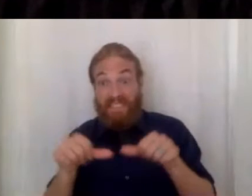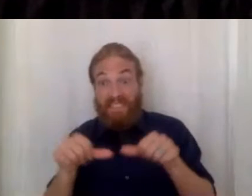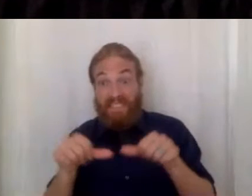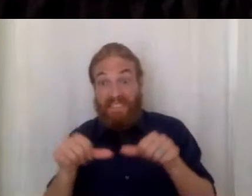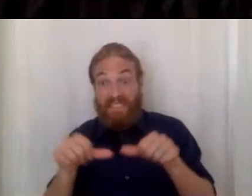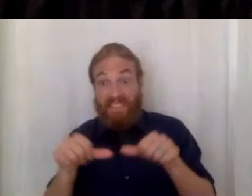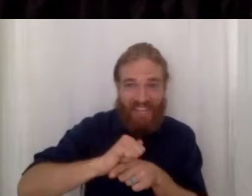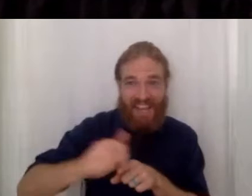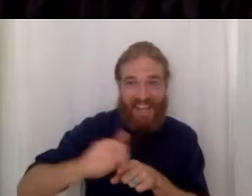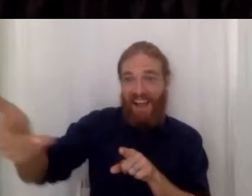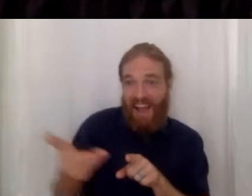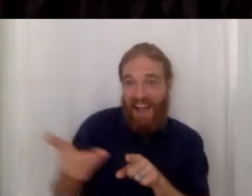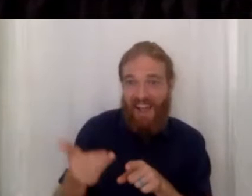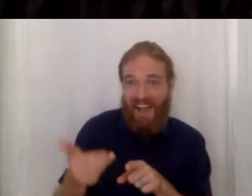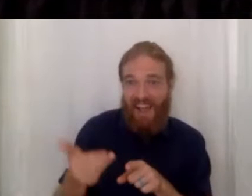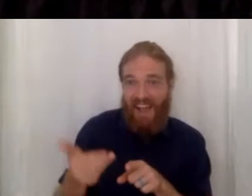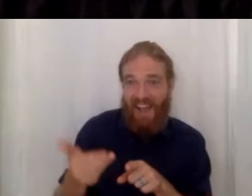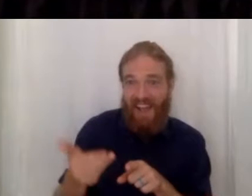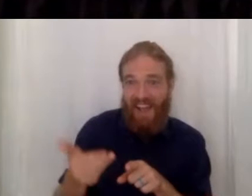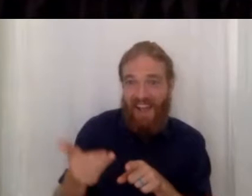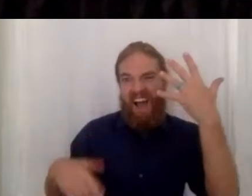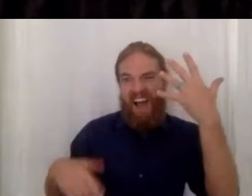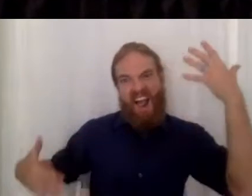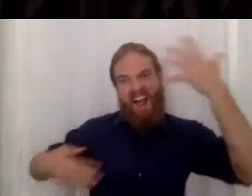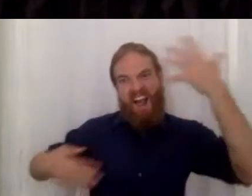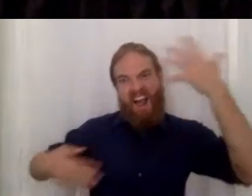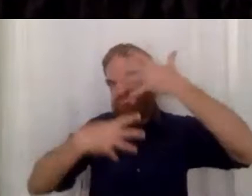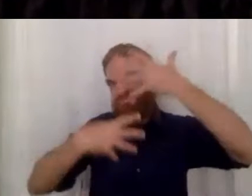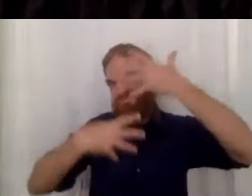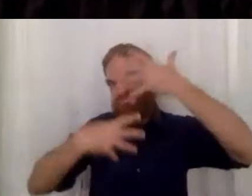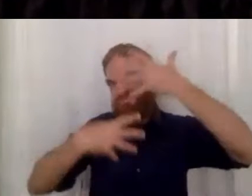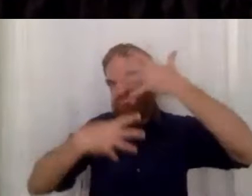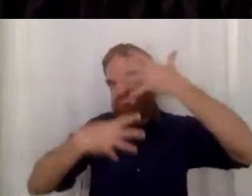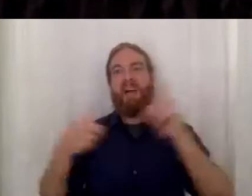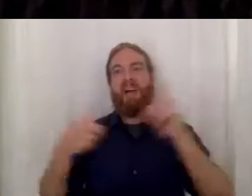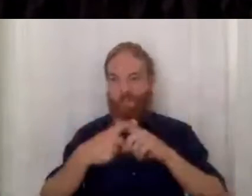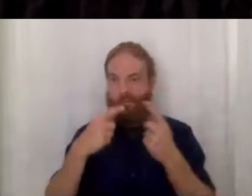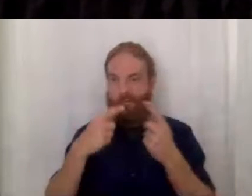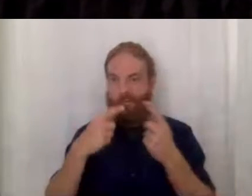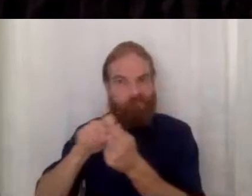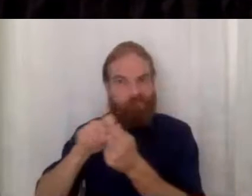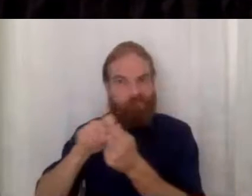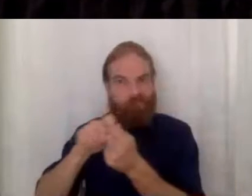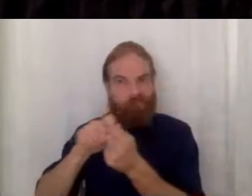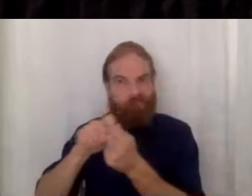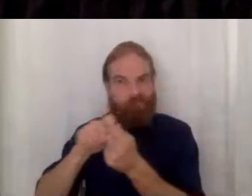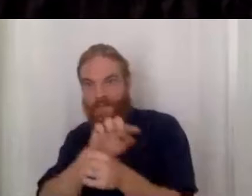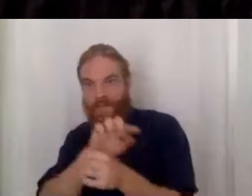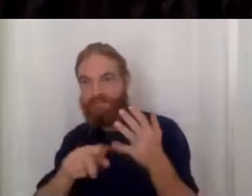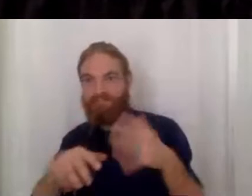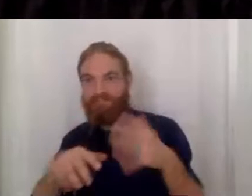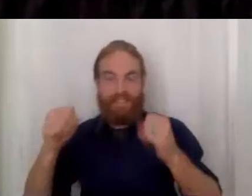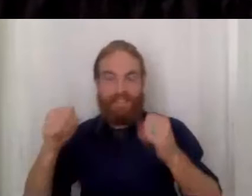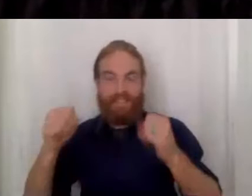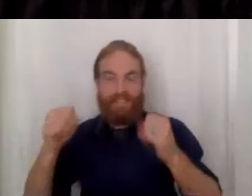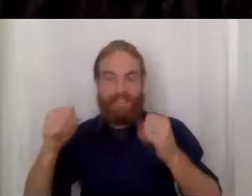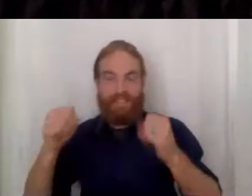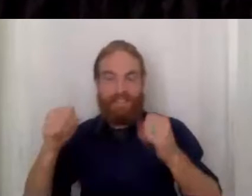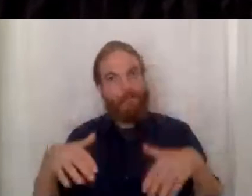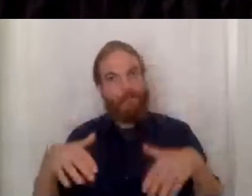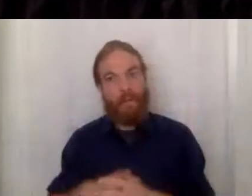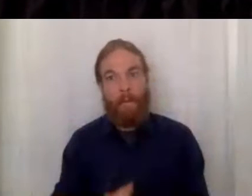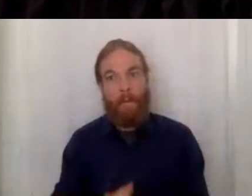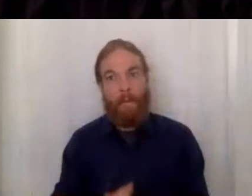it's a lot to undertake. So there's a lot of components that you know we don't always talk about, but I do want to share for the